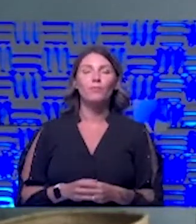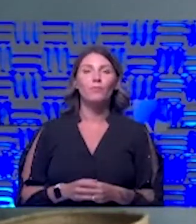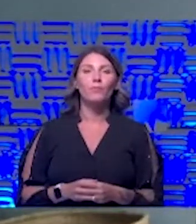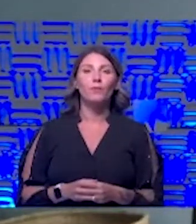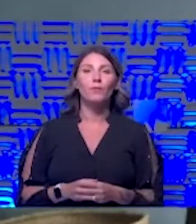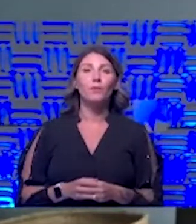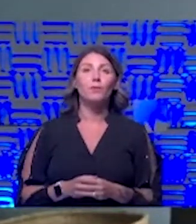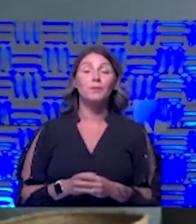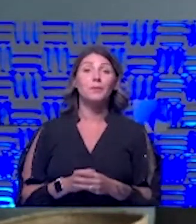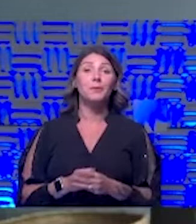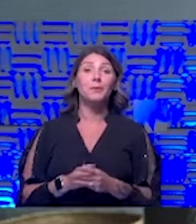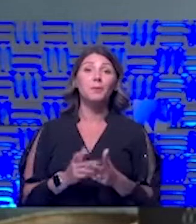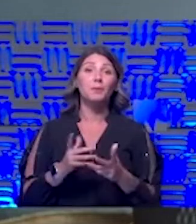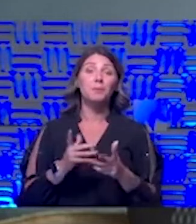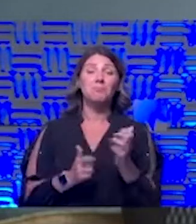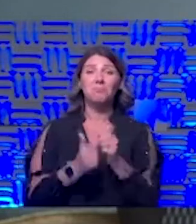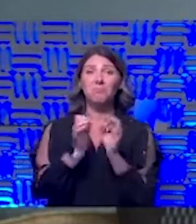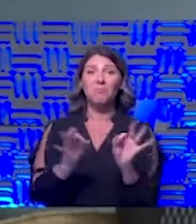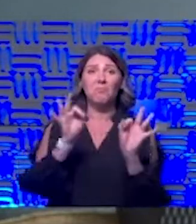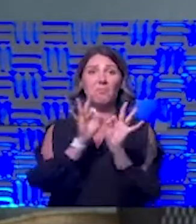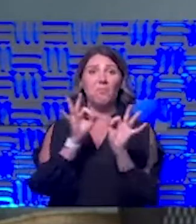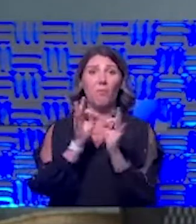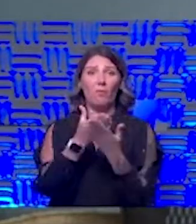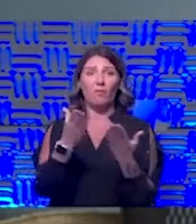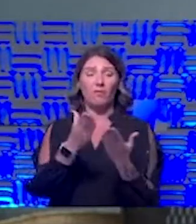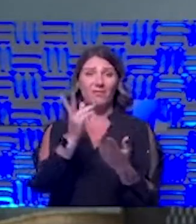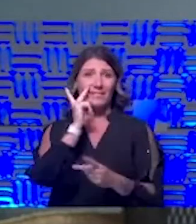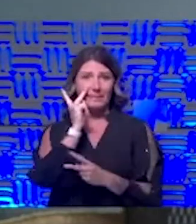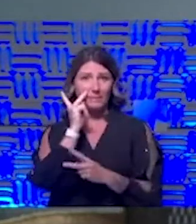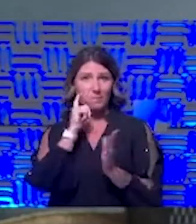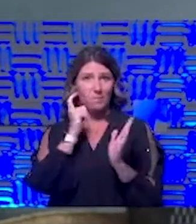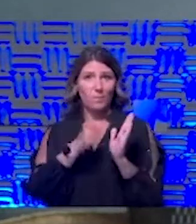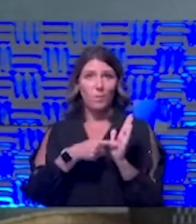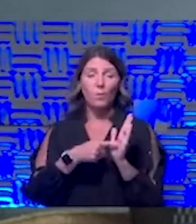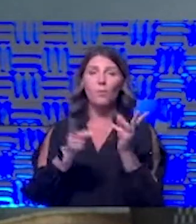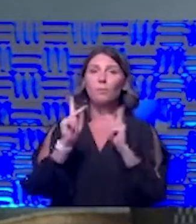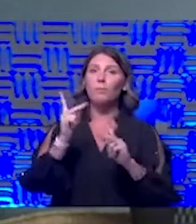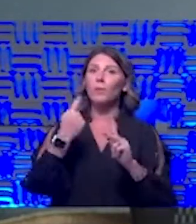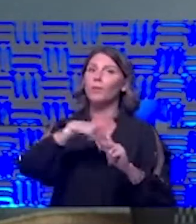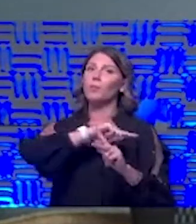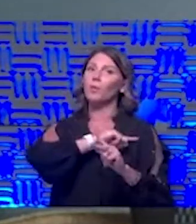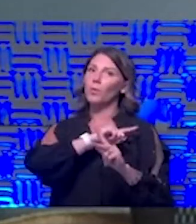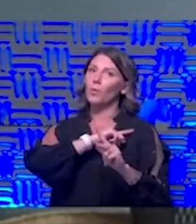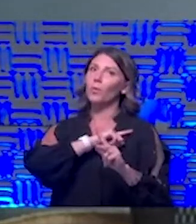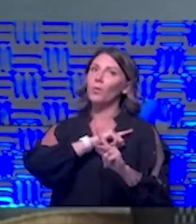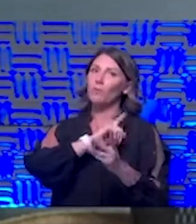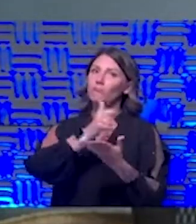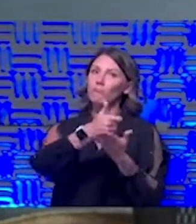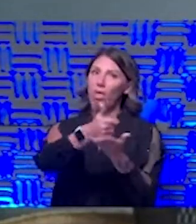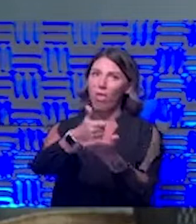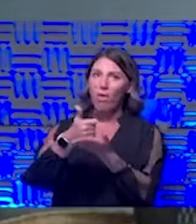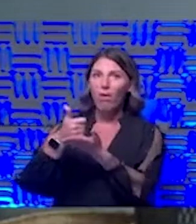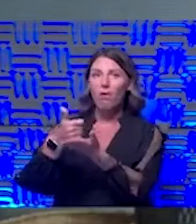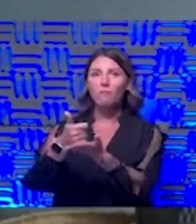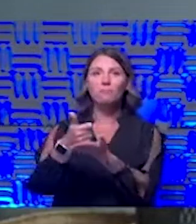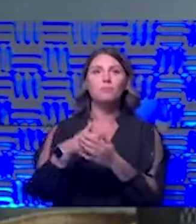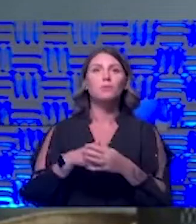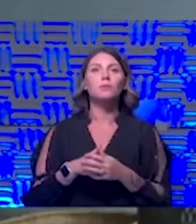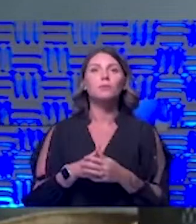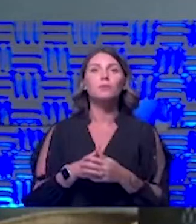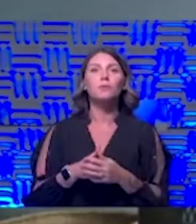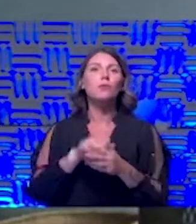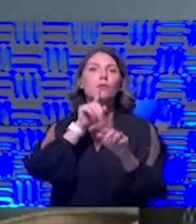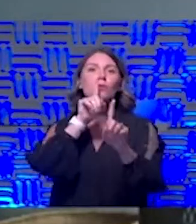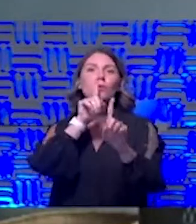main thing that we are seeing from all the folks we're serving right now is that they are reporting a lot